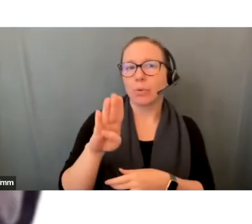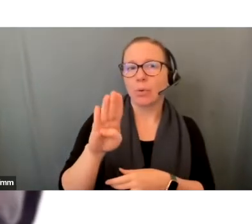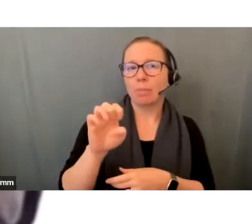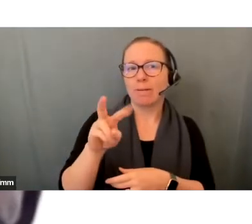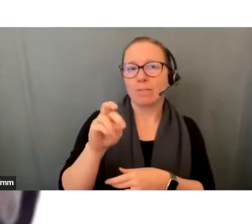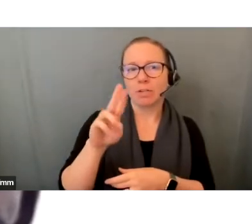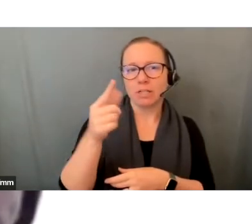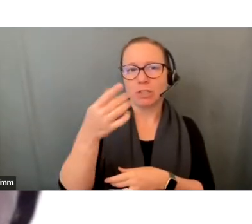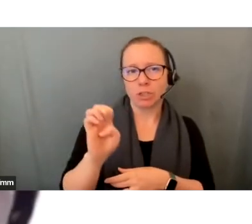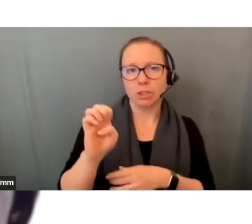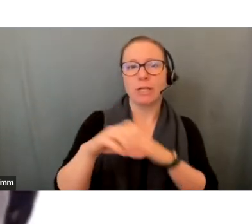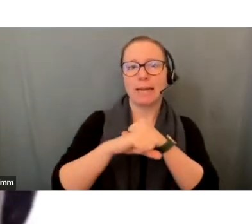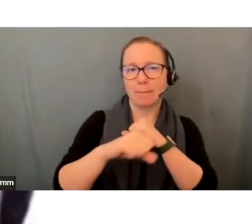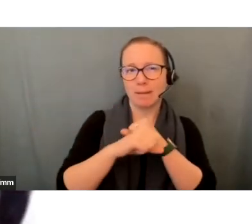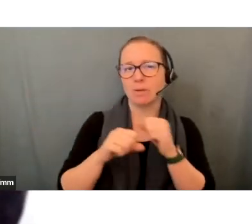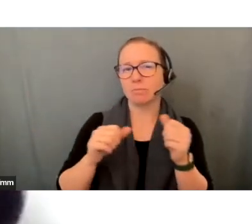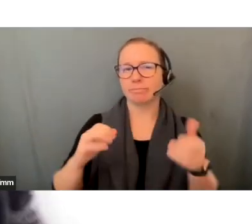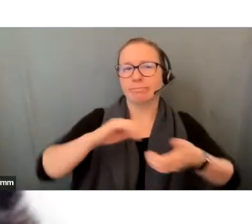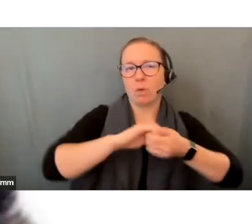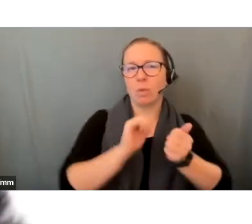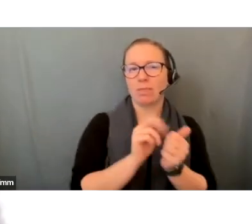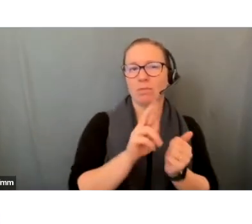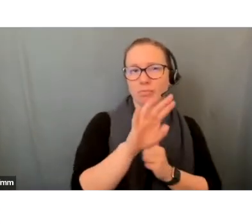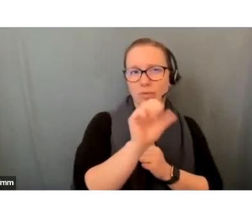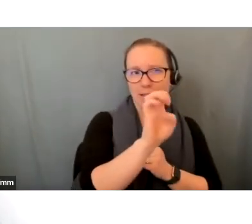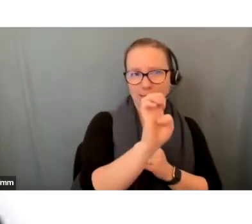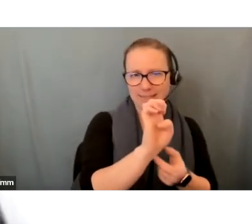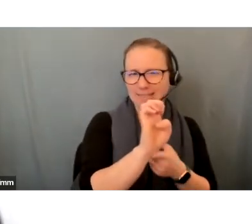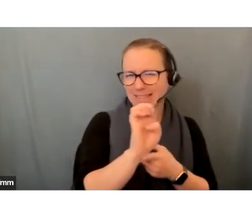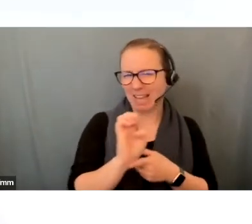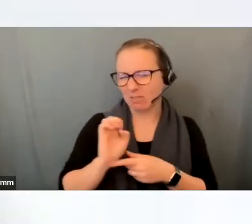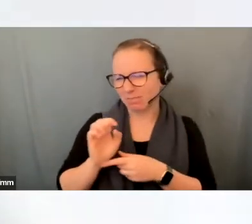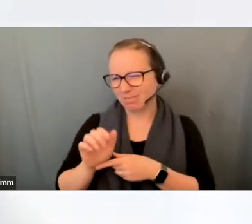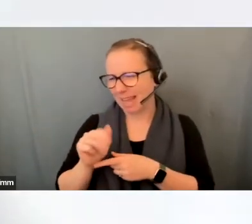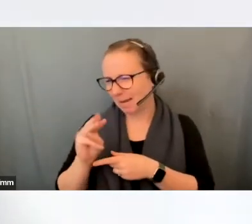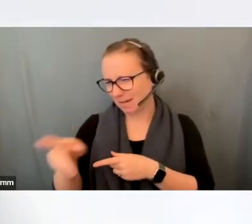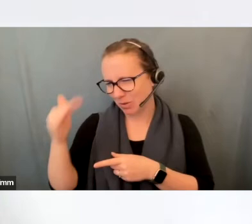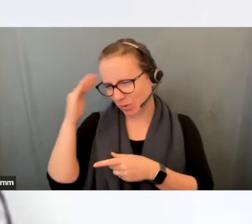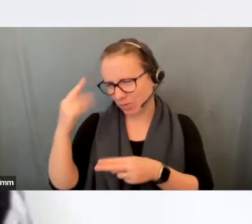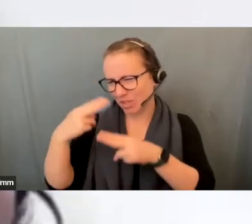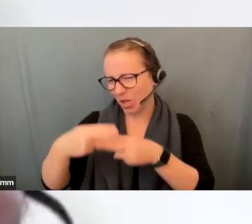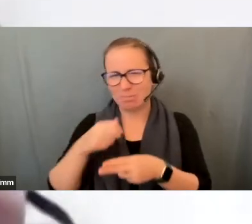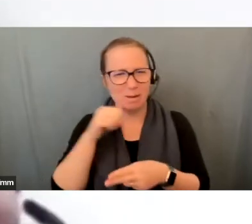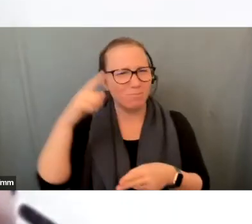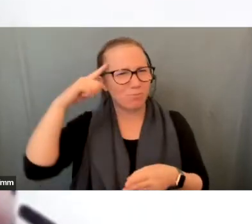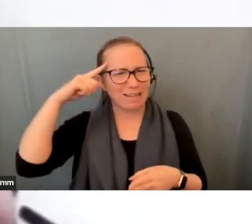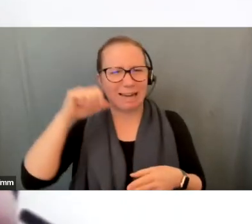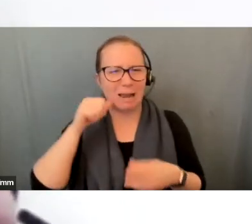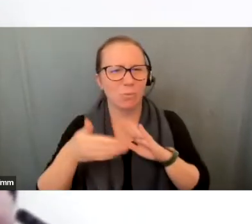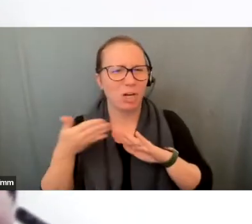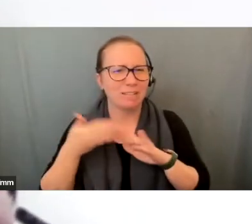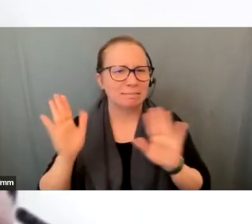Rise, and Emmy's on the call, she'll remember what we called it. My brain is not working this morning,